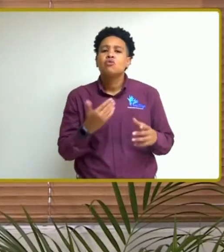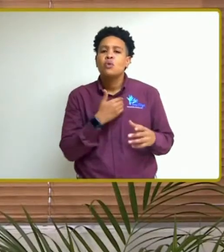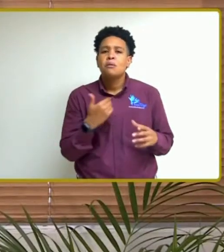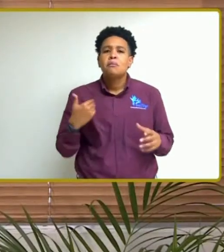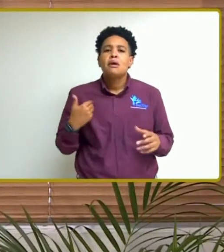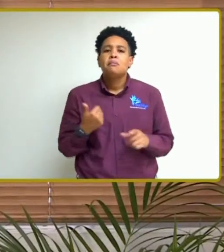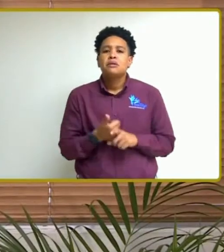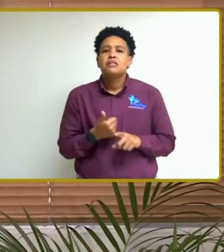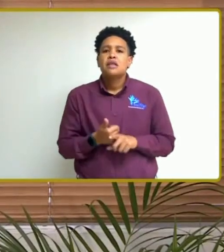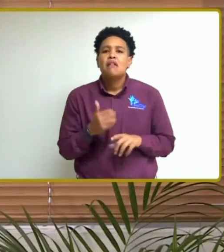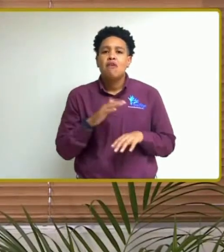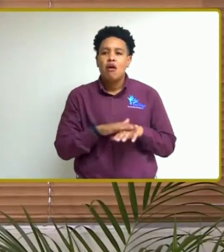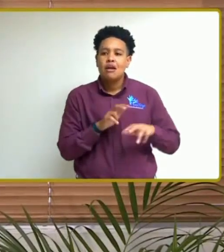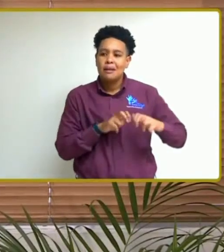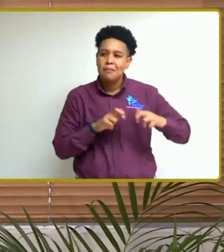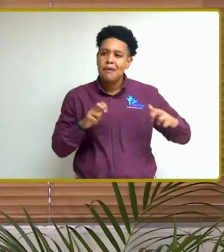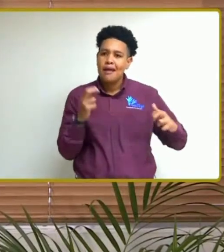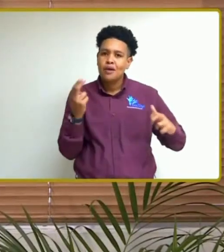members on the panel.